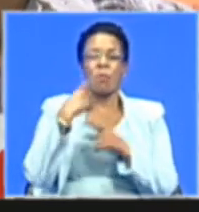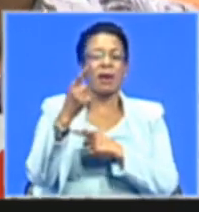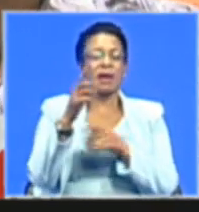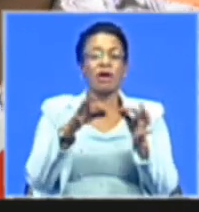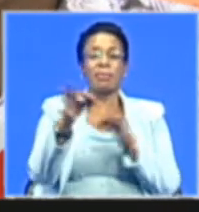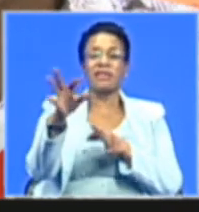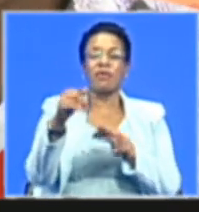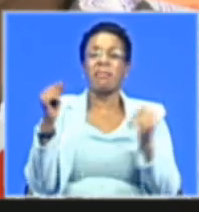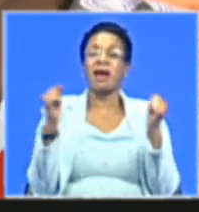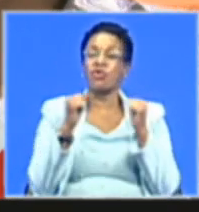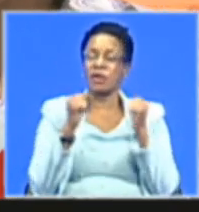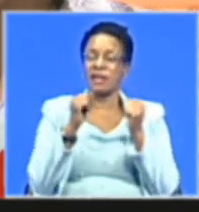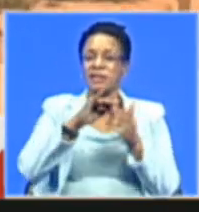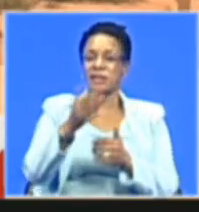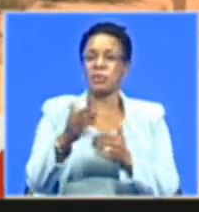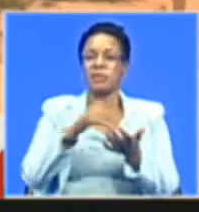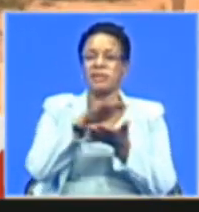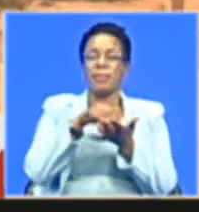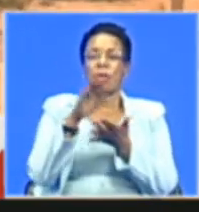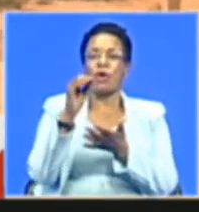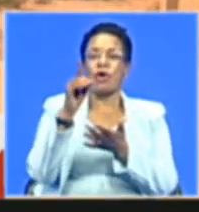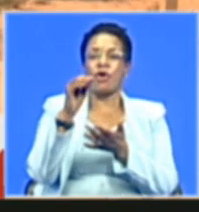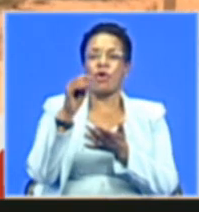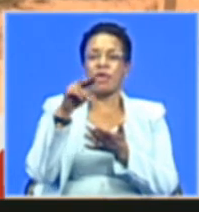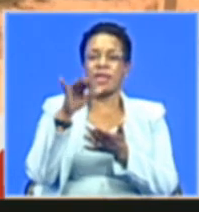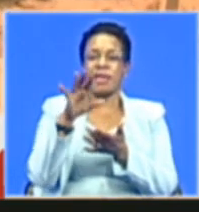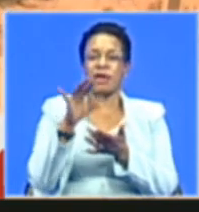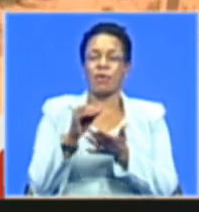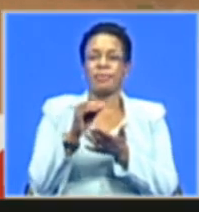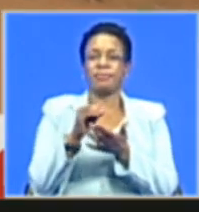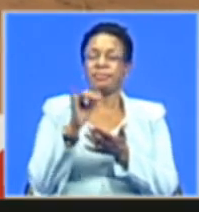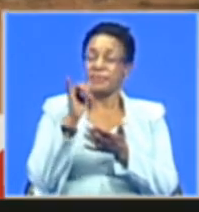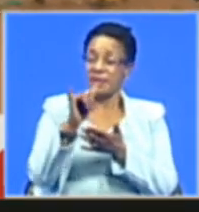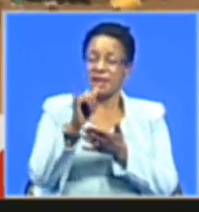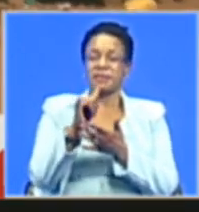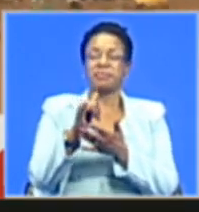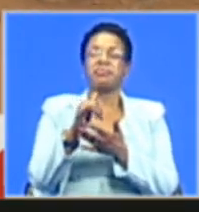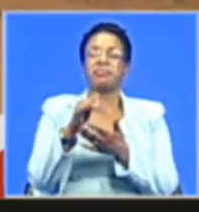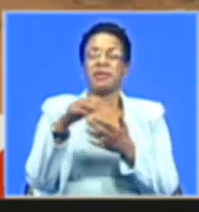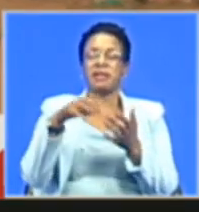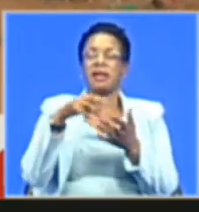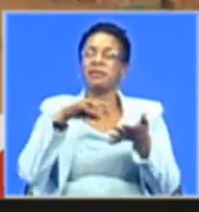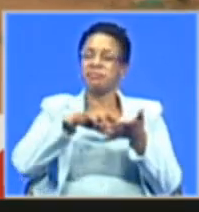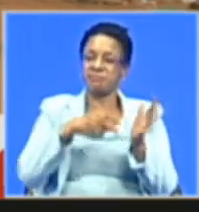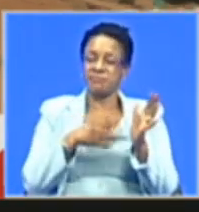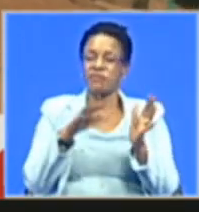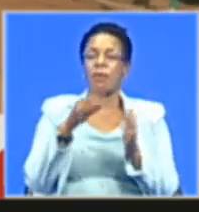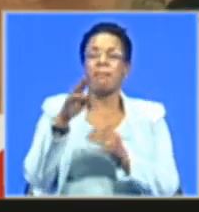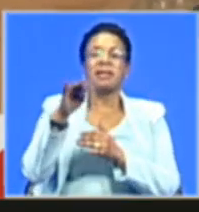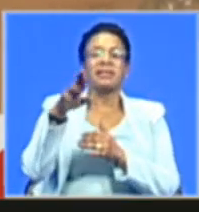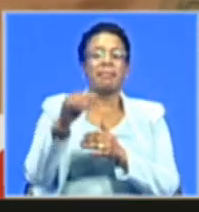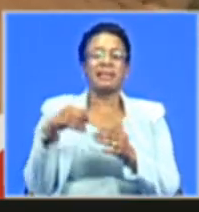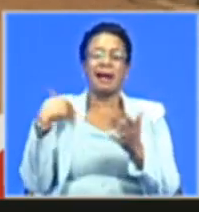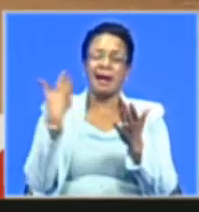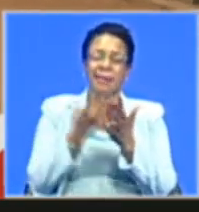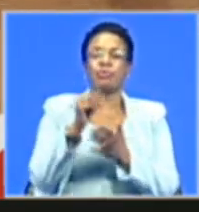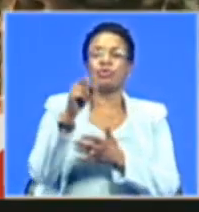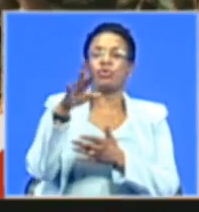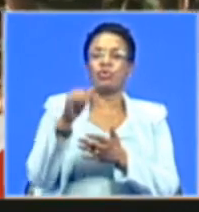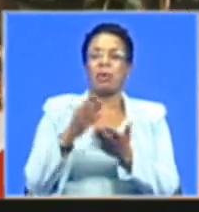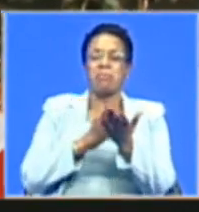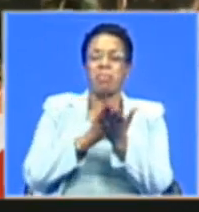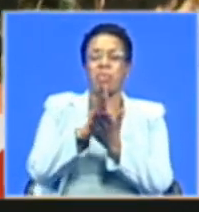town is a center known as Oldonyiro. The 500 kV power line that Ketraco is constructing from Marsabit all the way to Suswa passes along